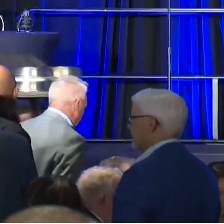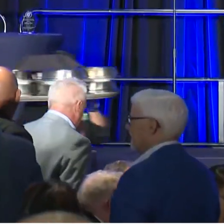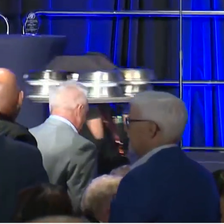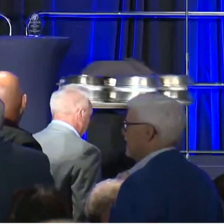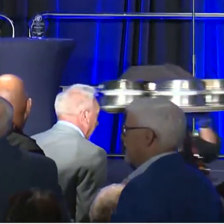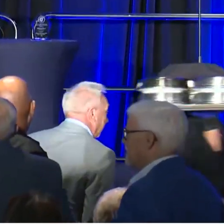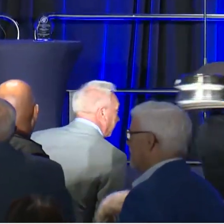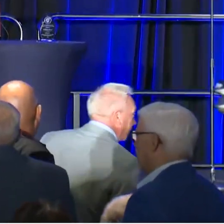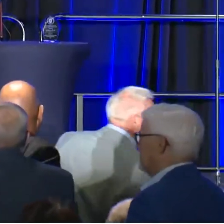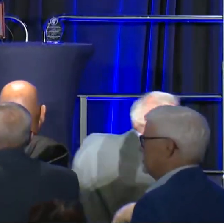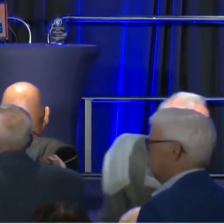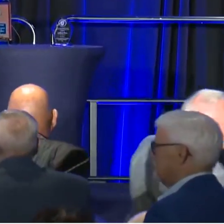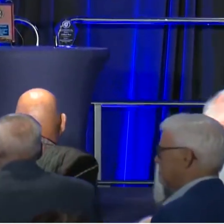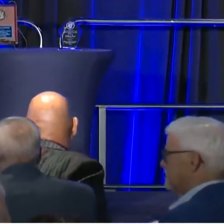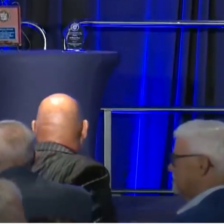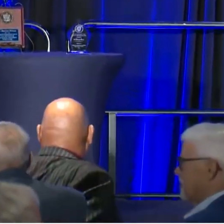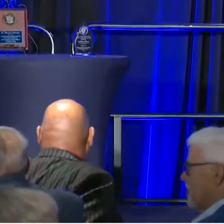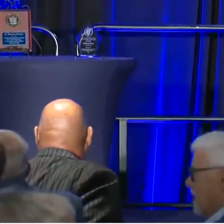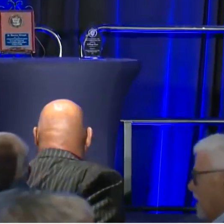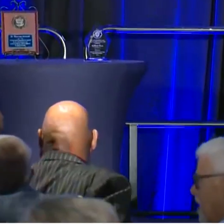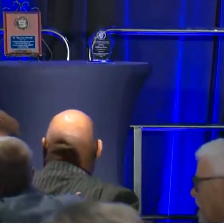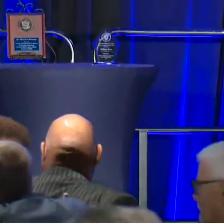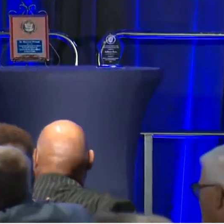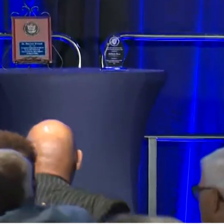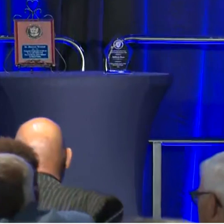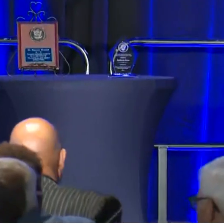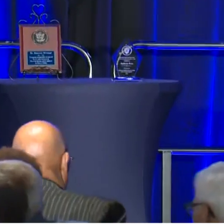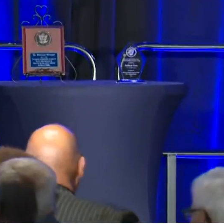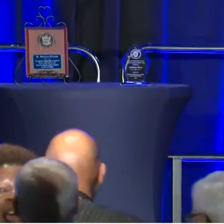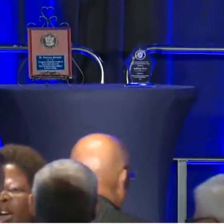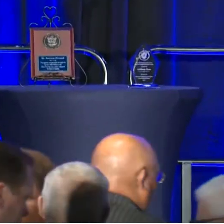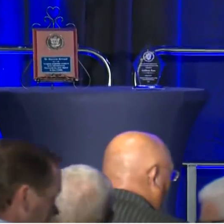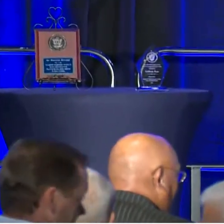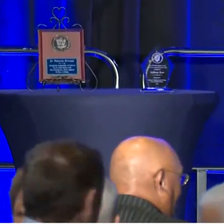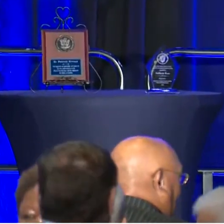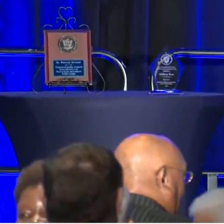I ask that you take your seats.